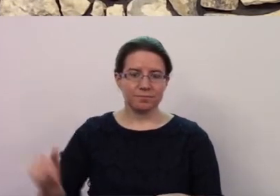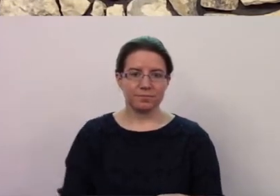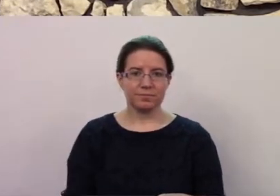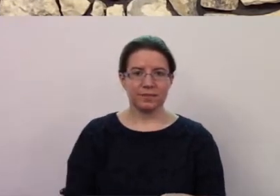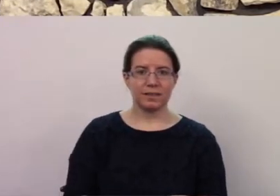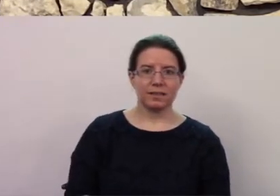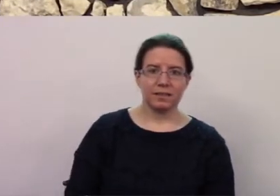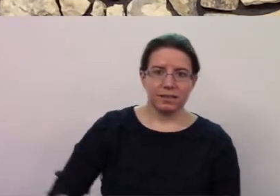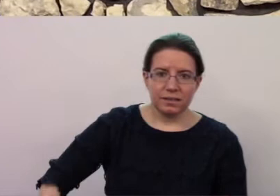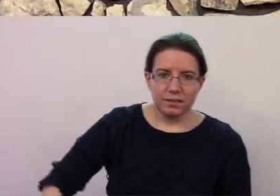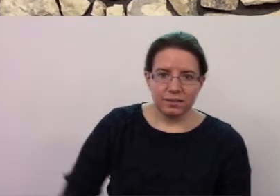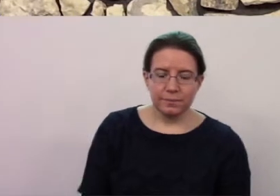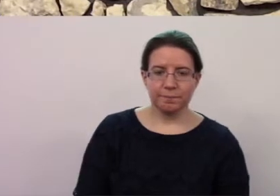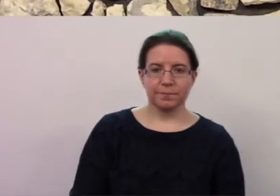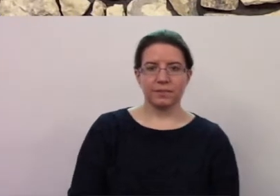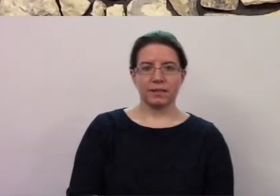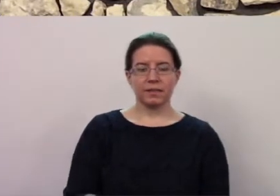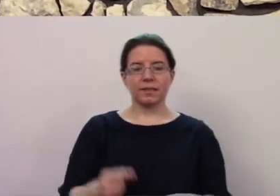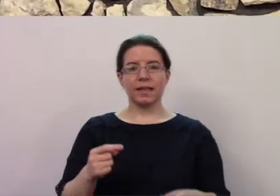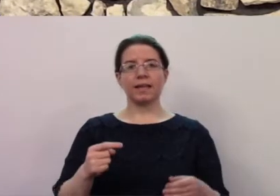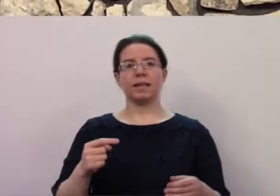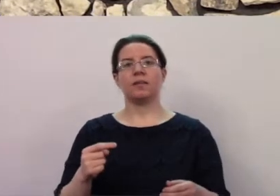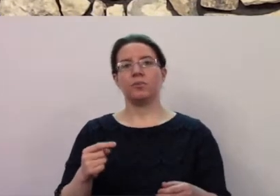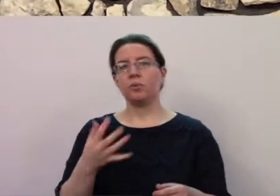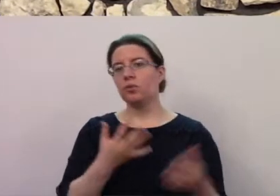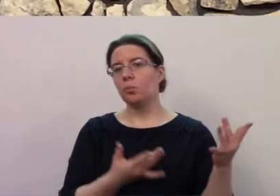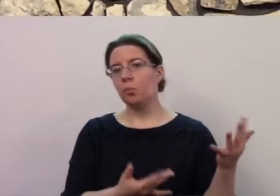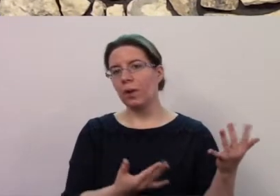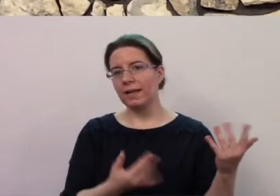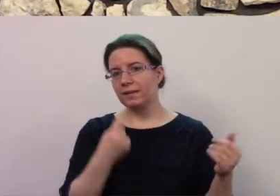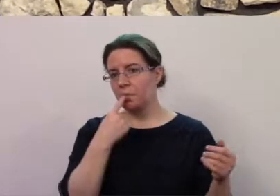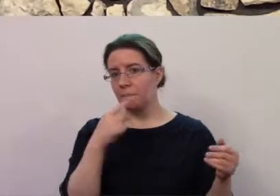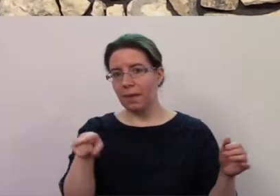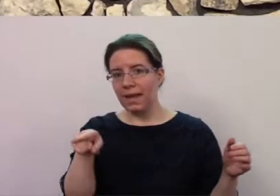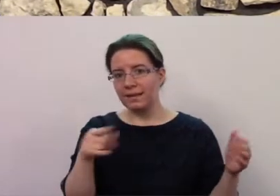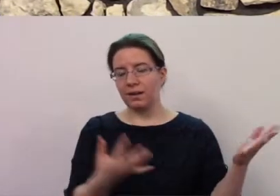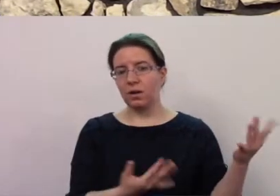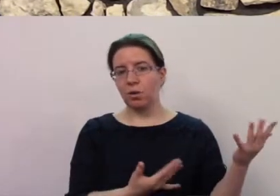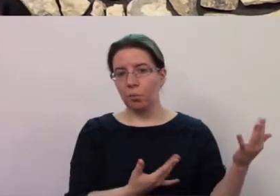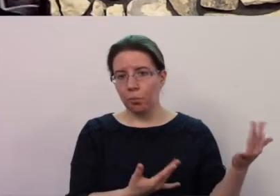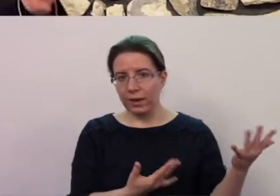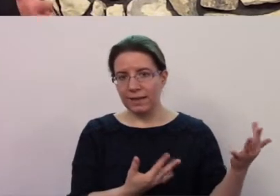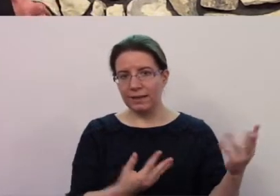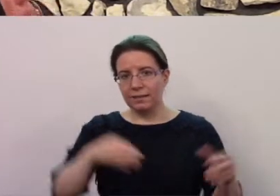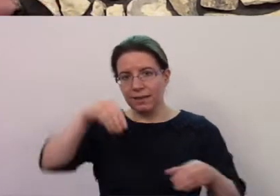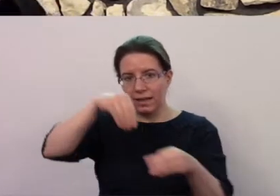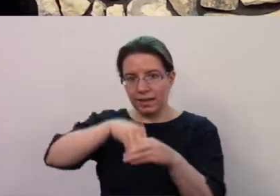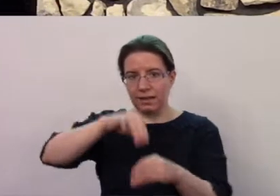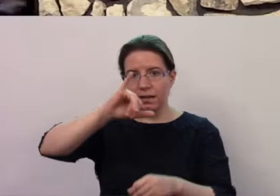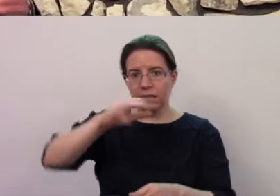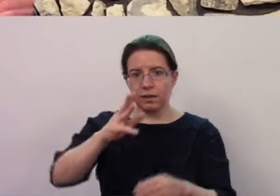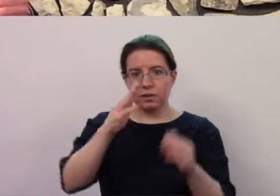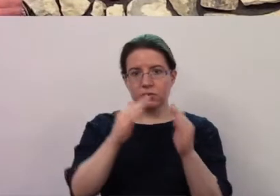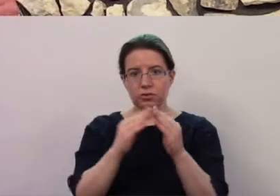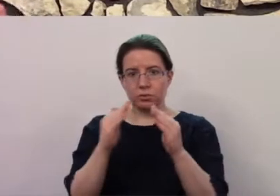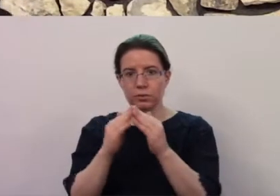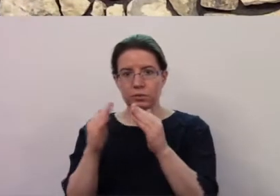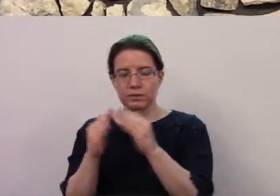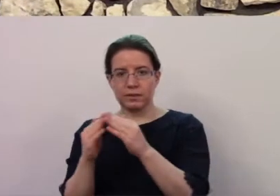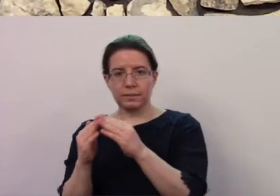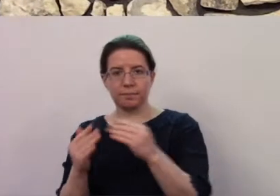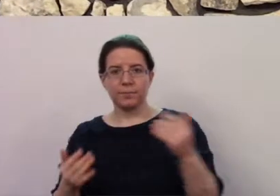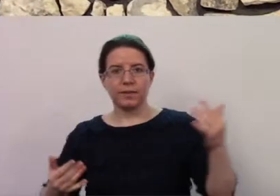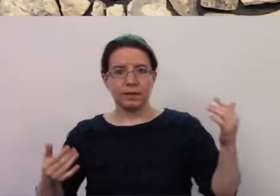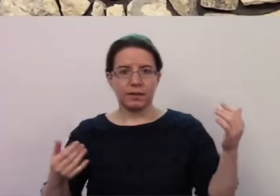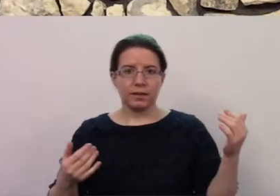together with them, commanded them that they should not depart from Jerusalem, but wait. In Luke it said, but tarry ye in the city